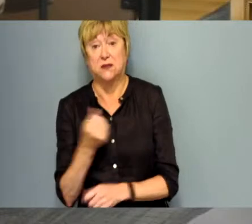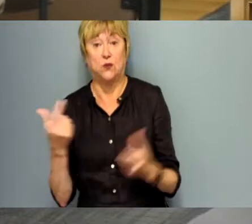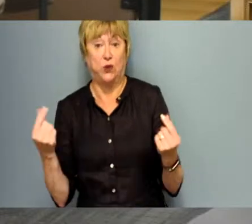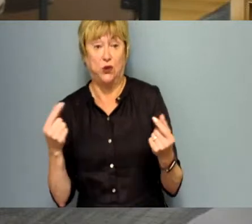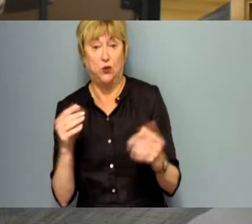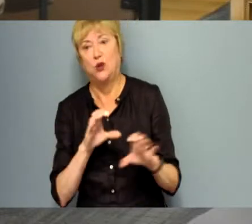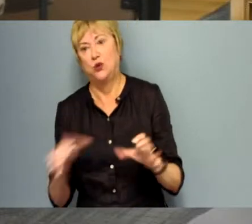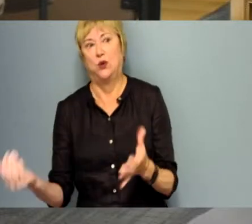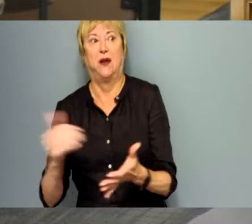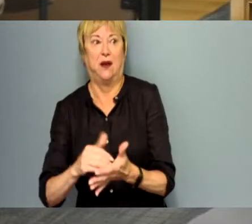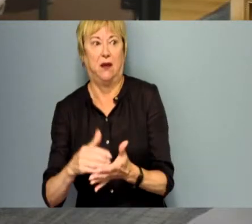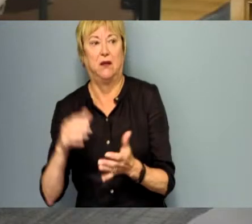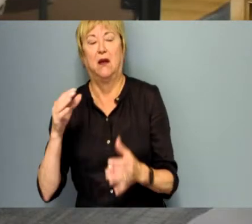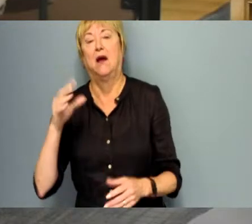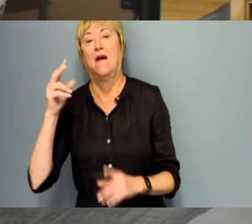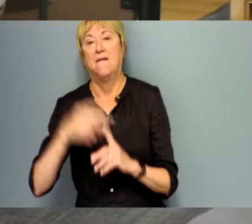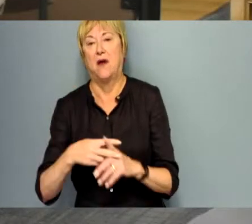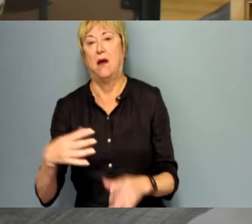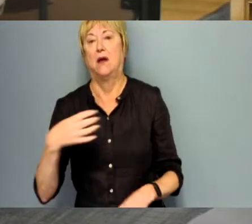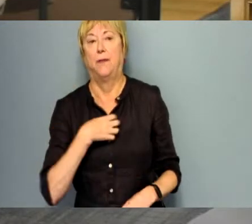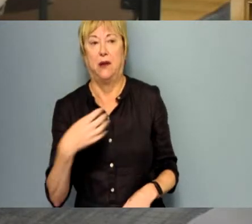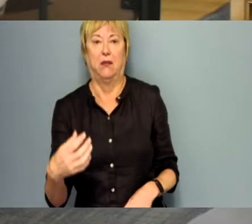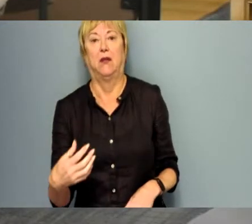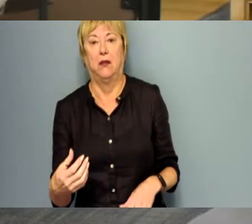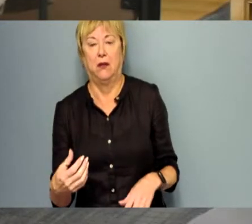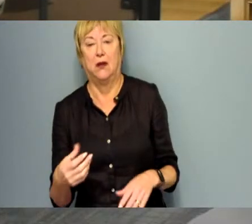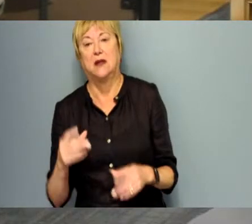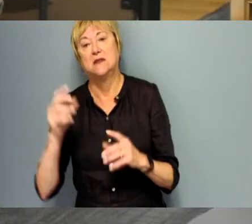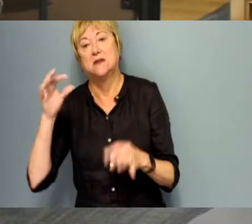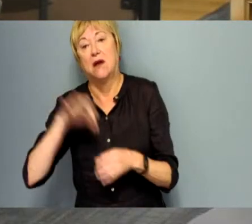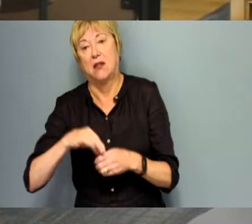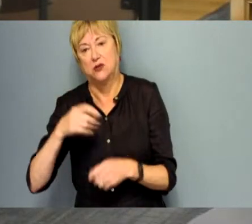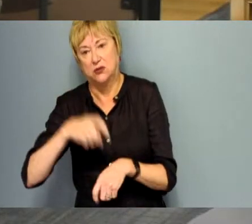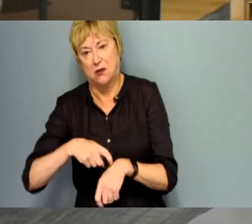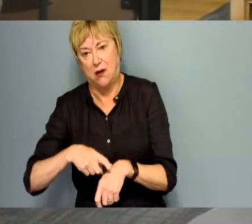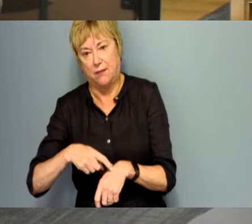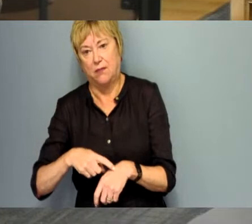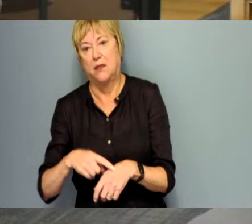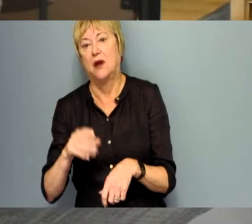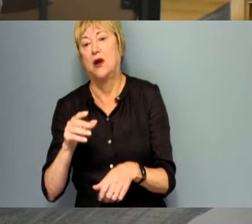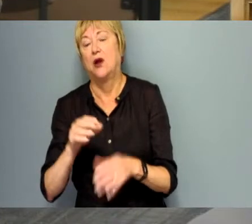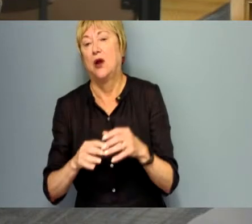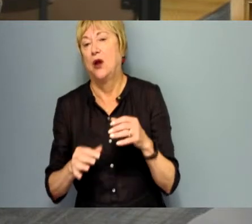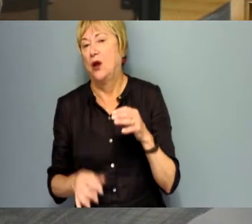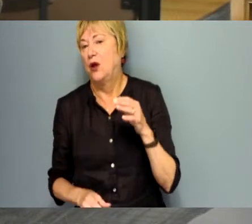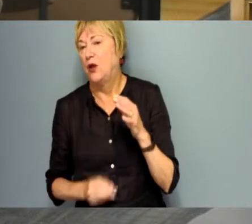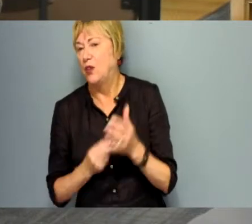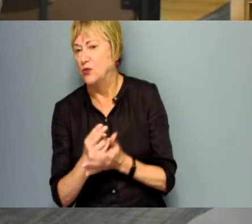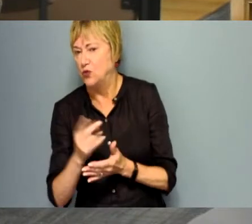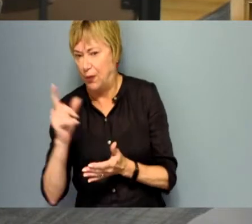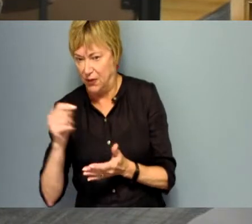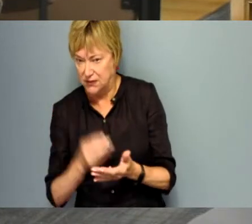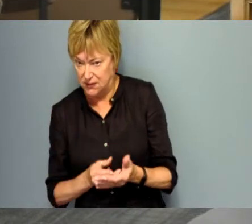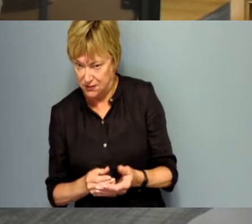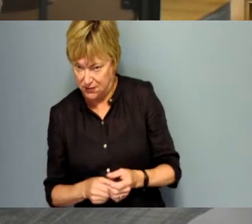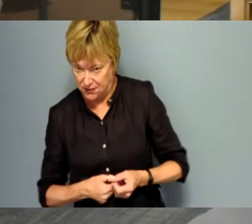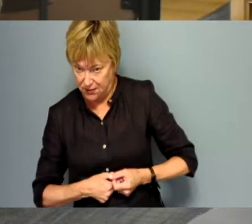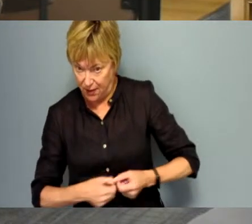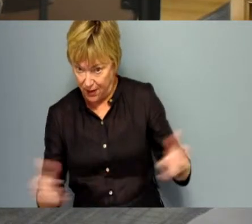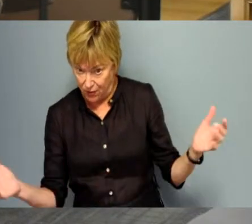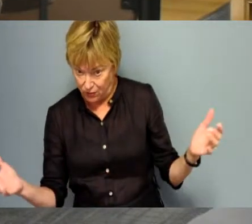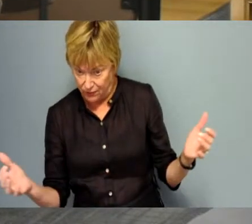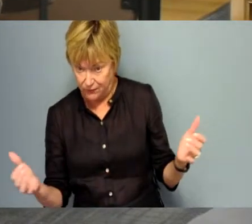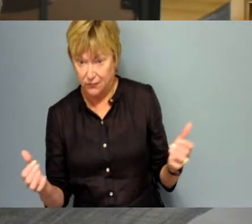they file an appeal. It's election time, and truth must not come out. Marxism strategy to wear them down and bankrupt